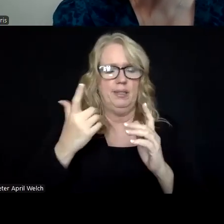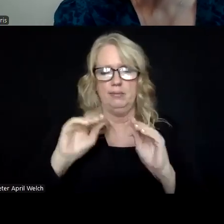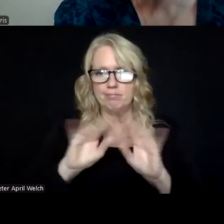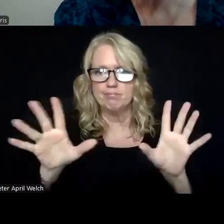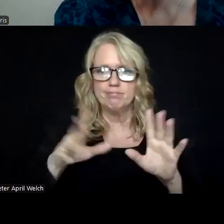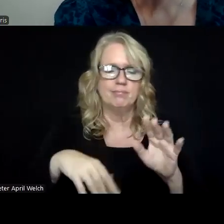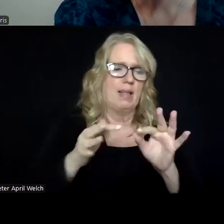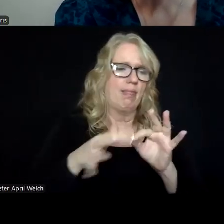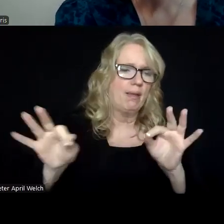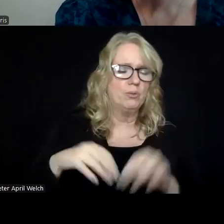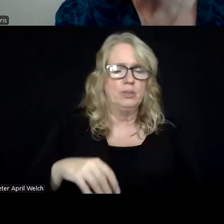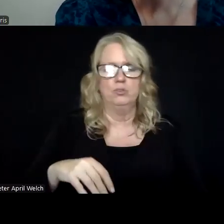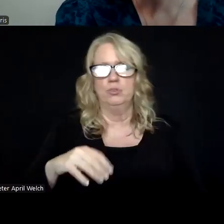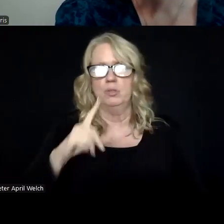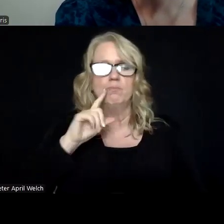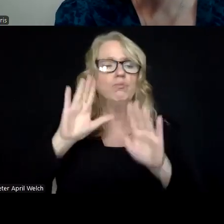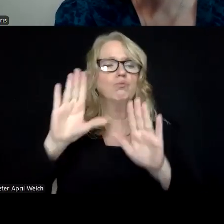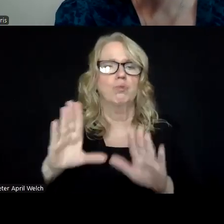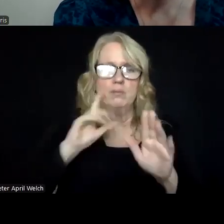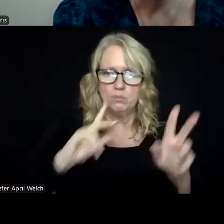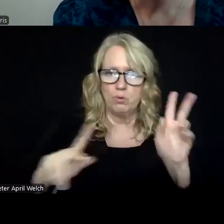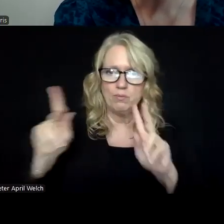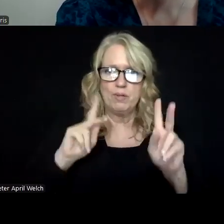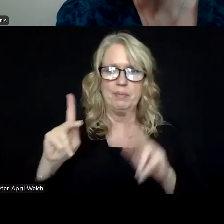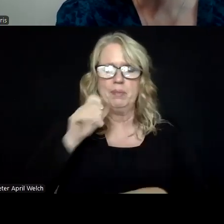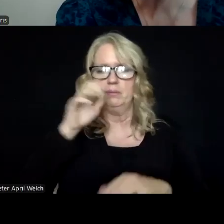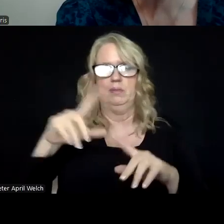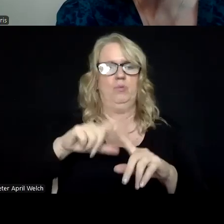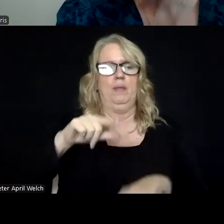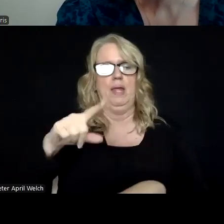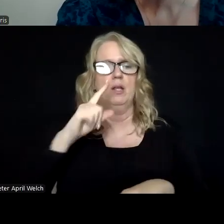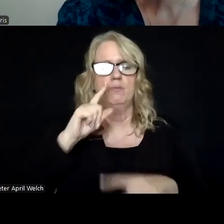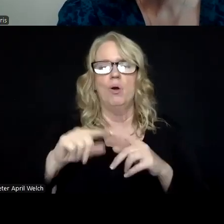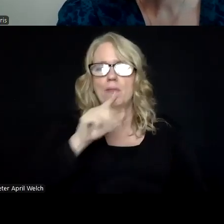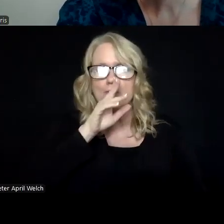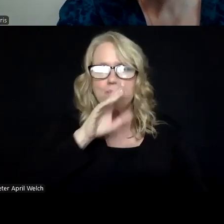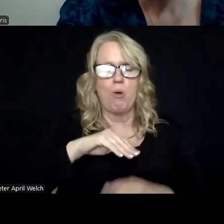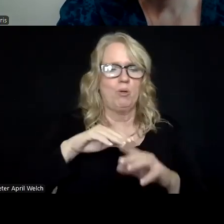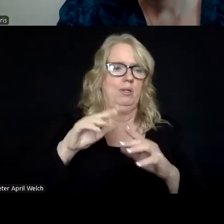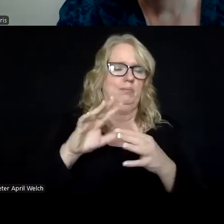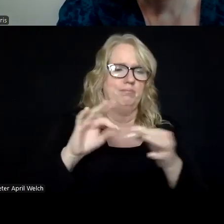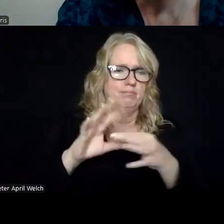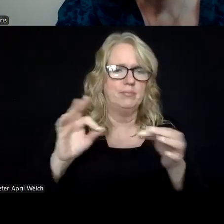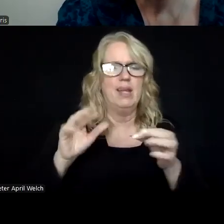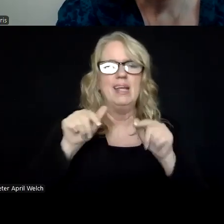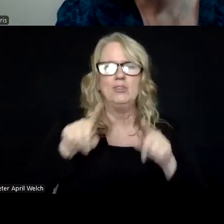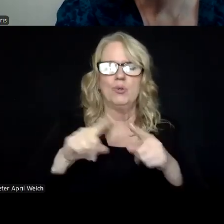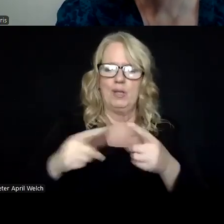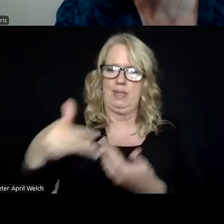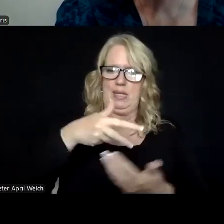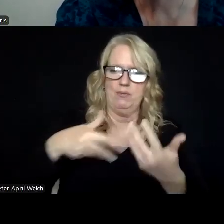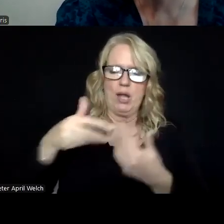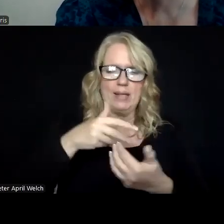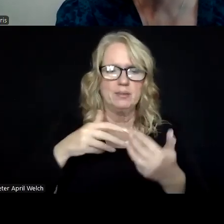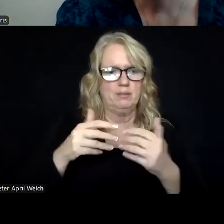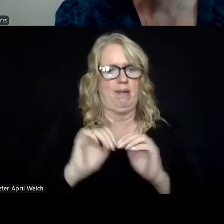videos. They're great for folks who maybe don't rely on the spoken word, and then interactive ways to play,